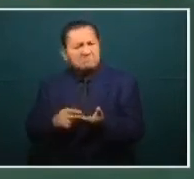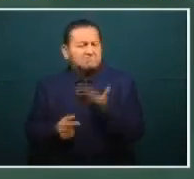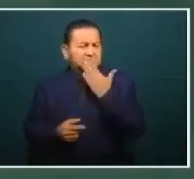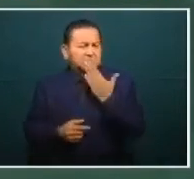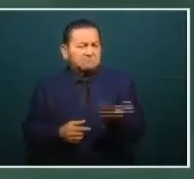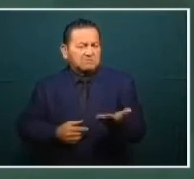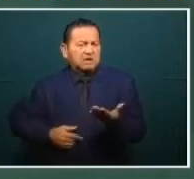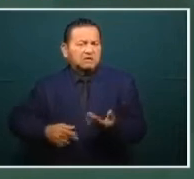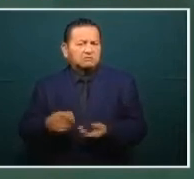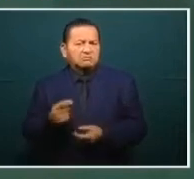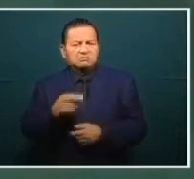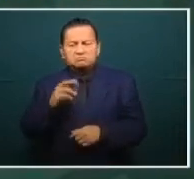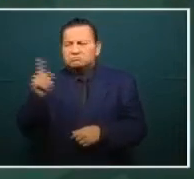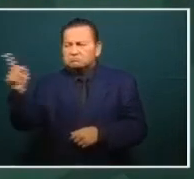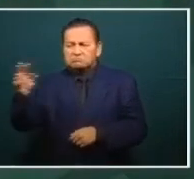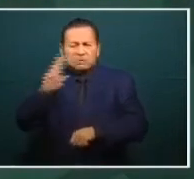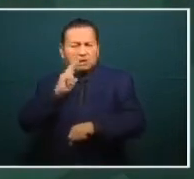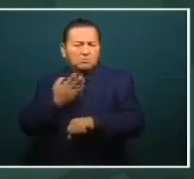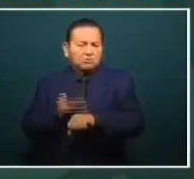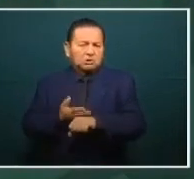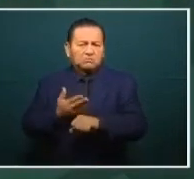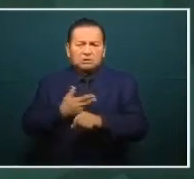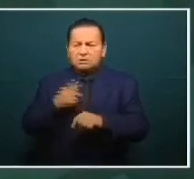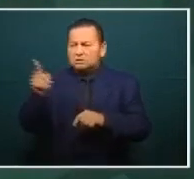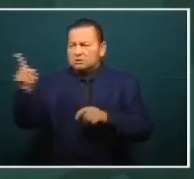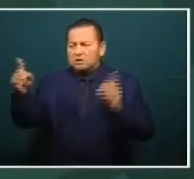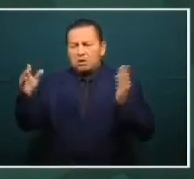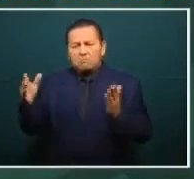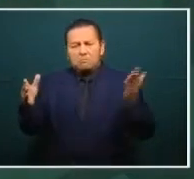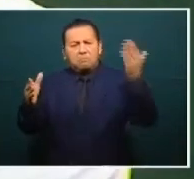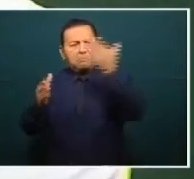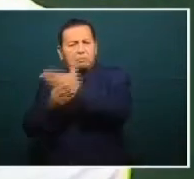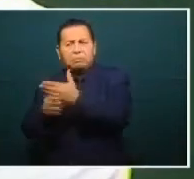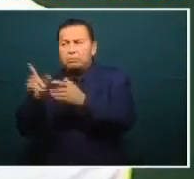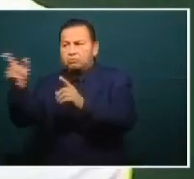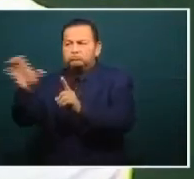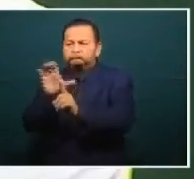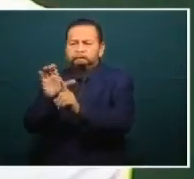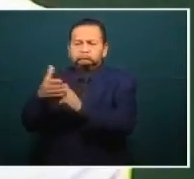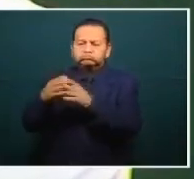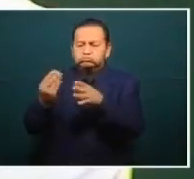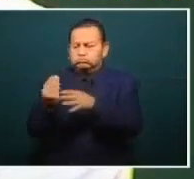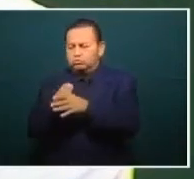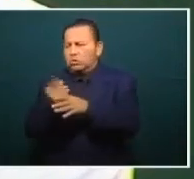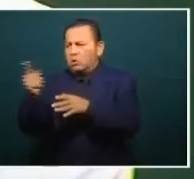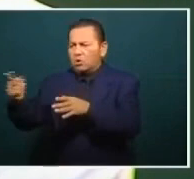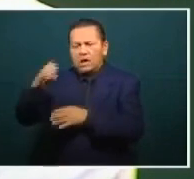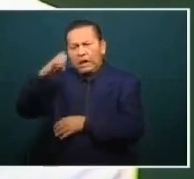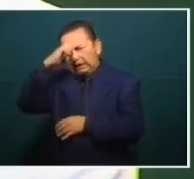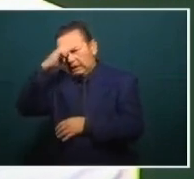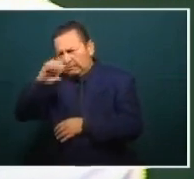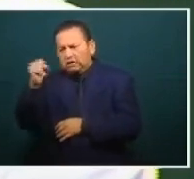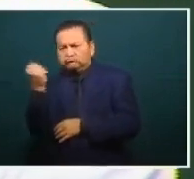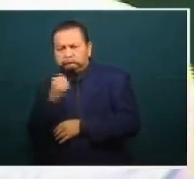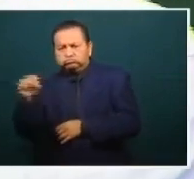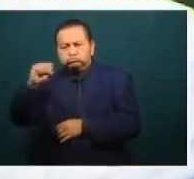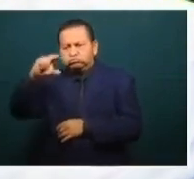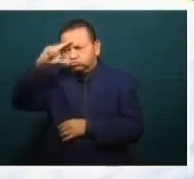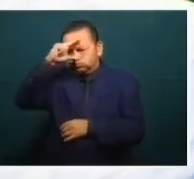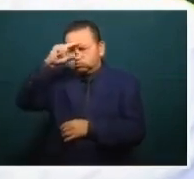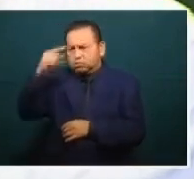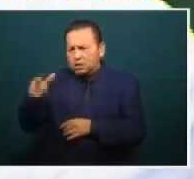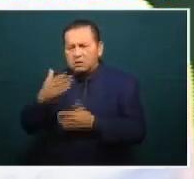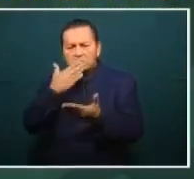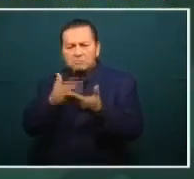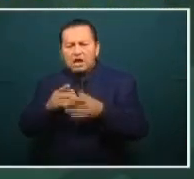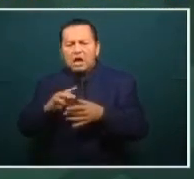a possibility I la can comisión, participate, que son expertos, It's a very tienen good muy buenas commission. relaciones, han estado